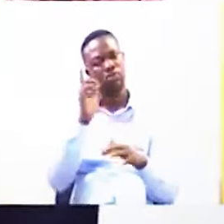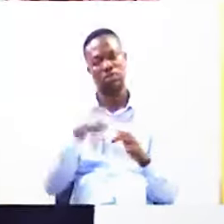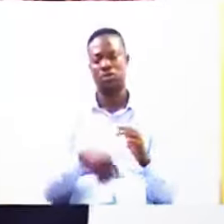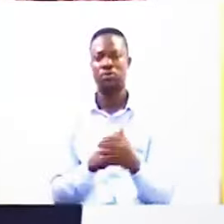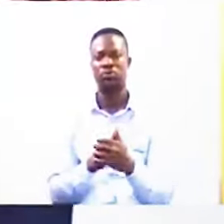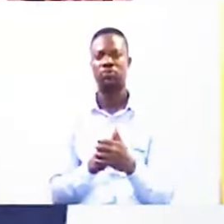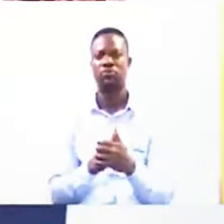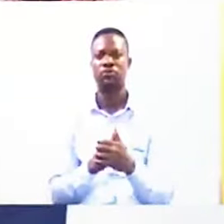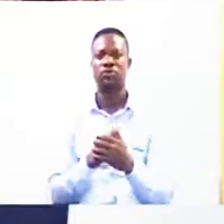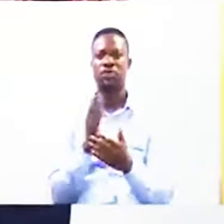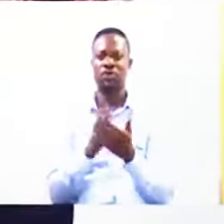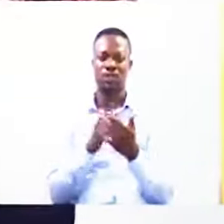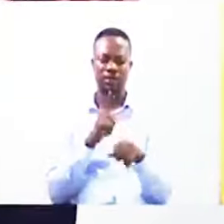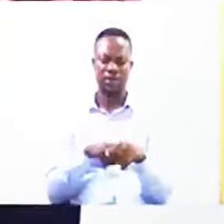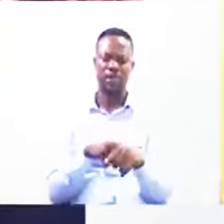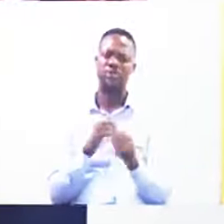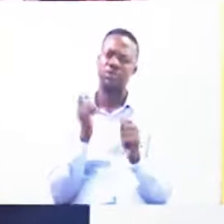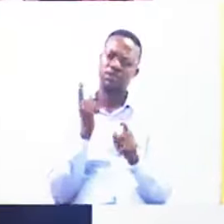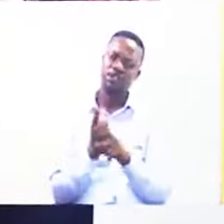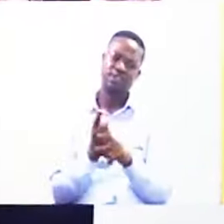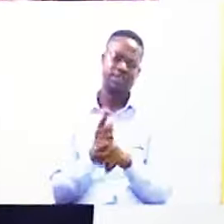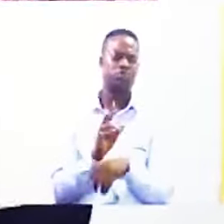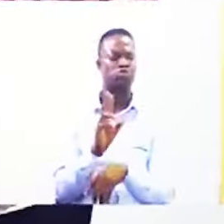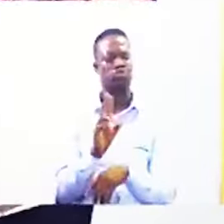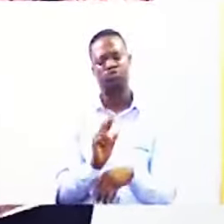Sometimes you can say no.